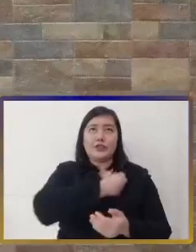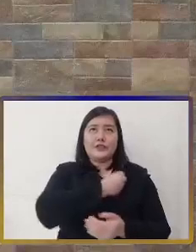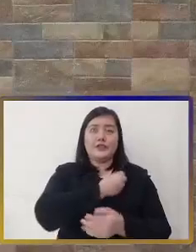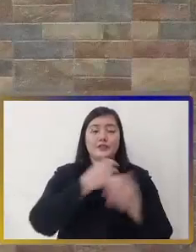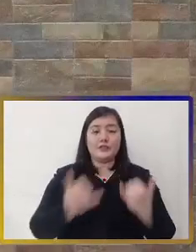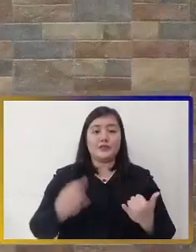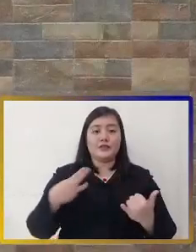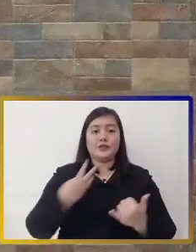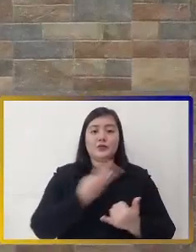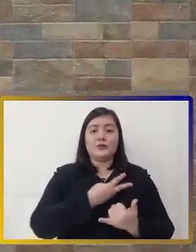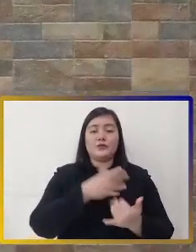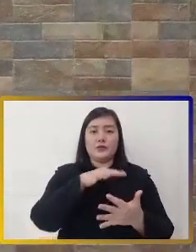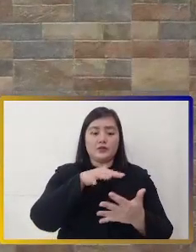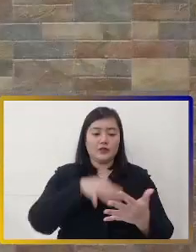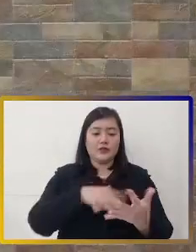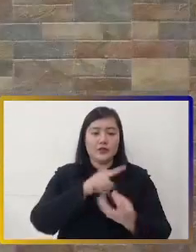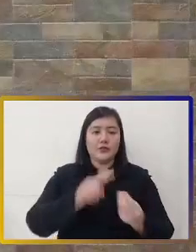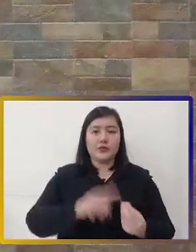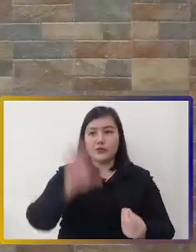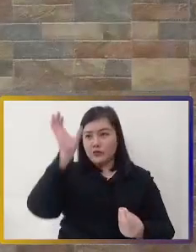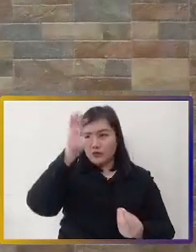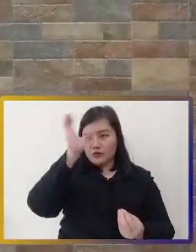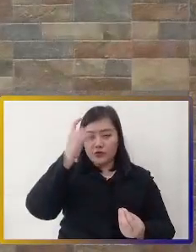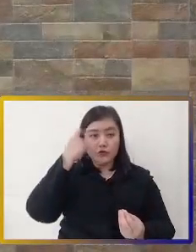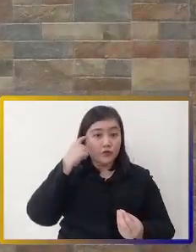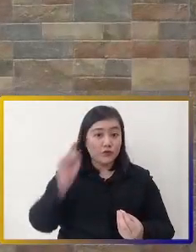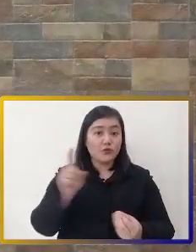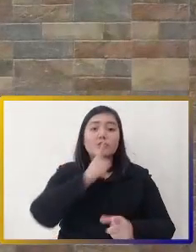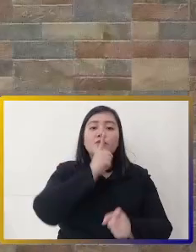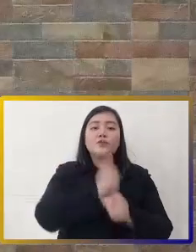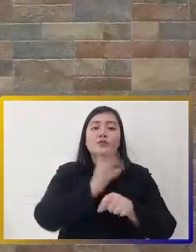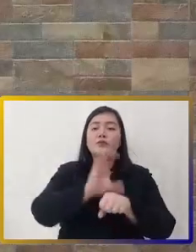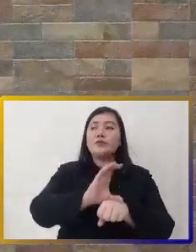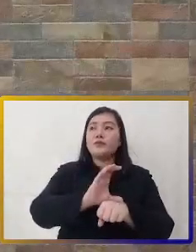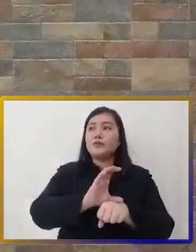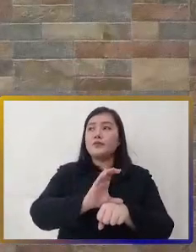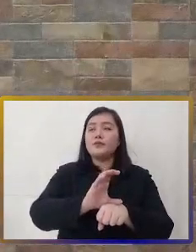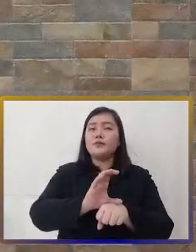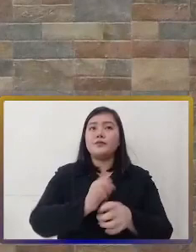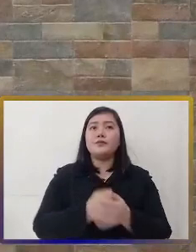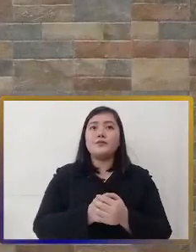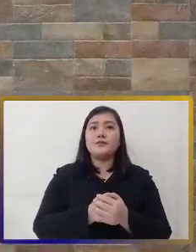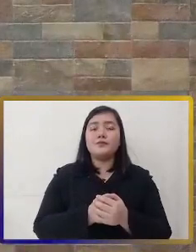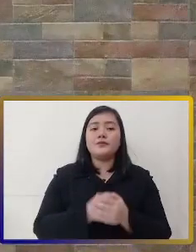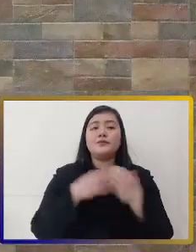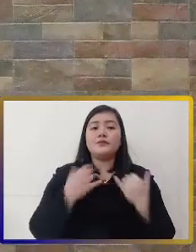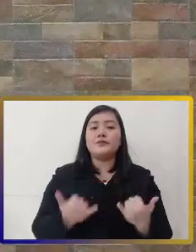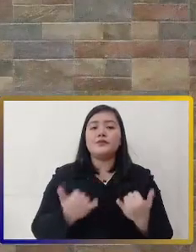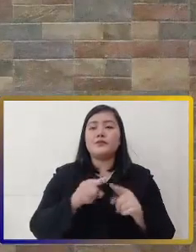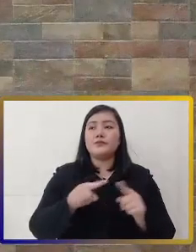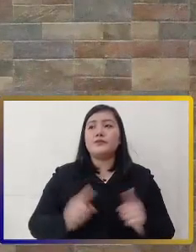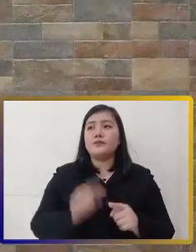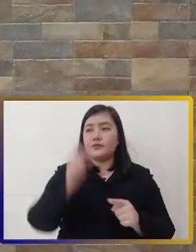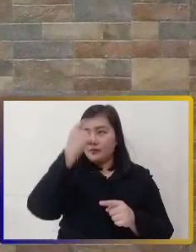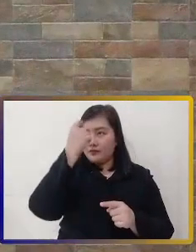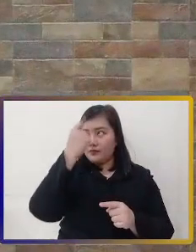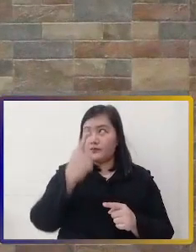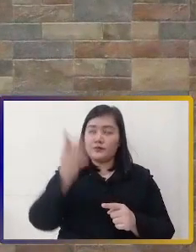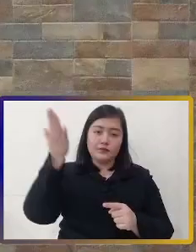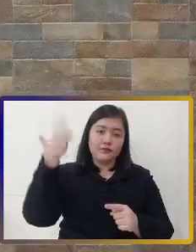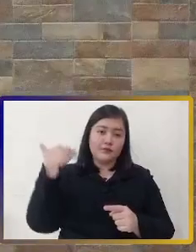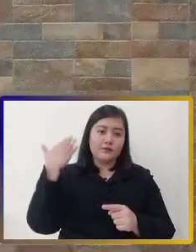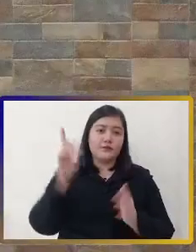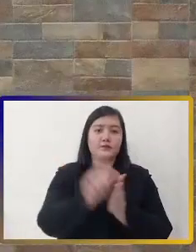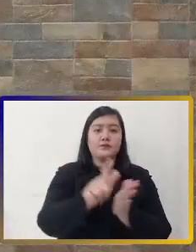And as we understand the foundation ng mga pinag-usapan natin noong nakaraan pong lessons po natin about the church that Jesus